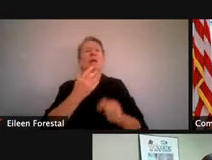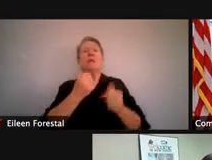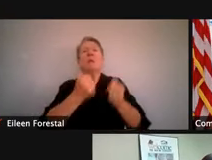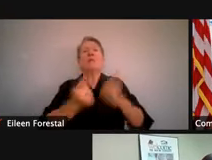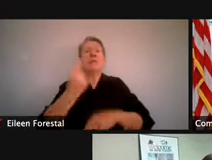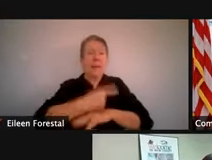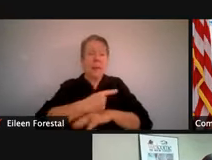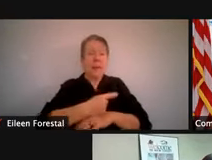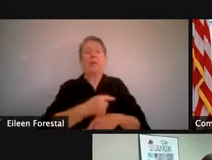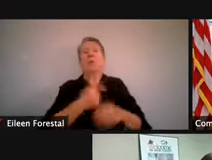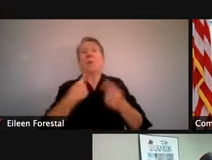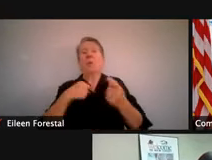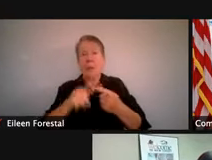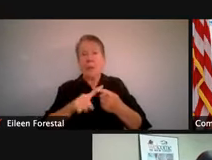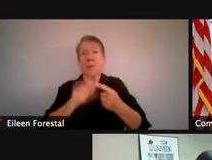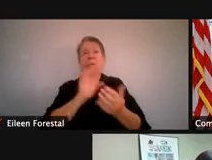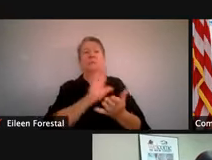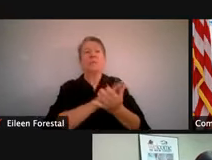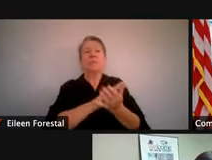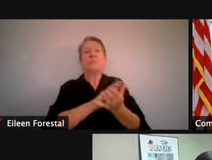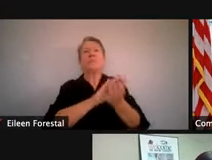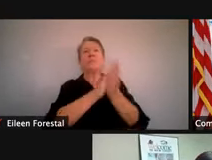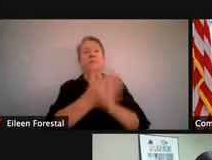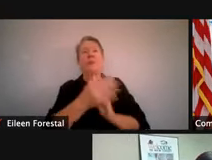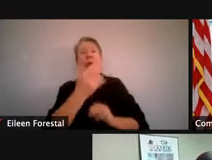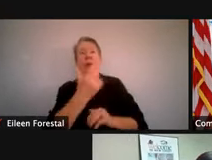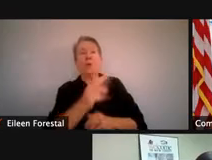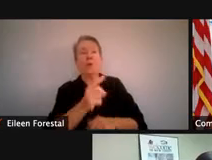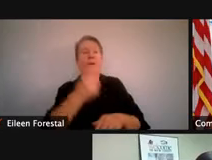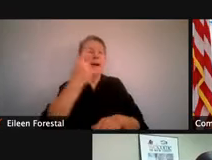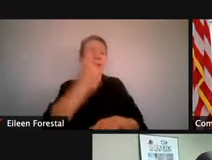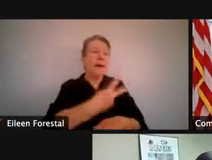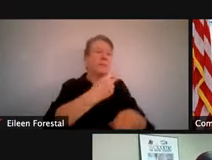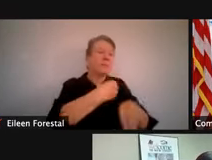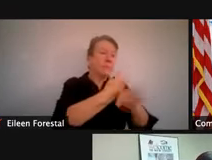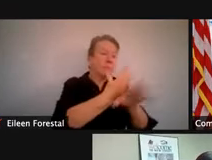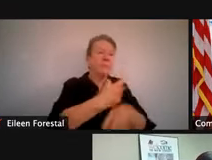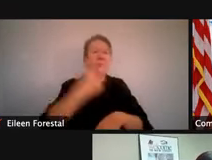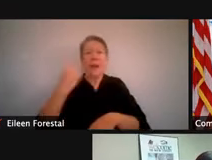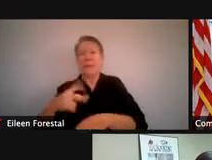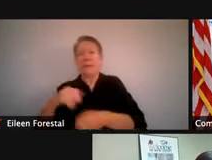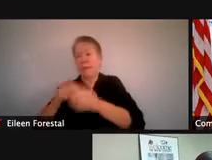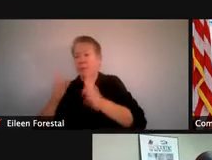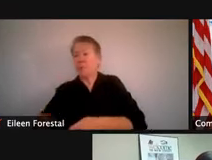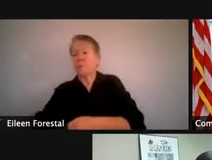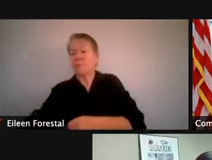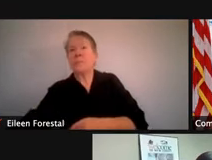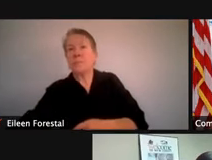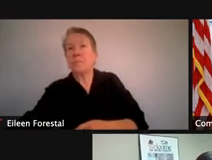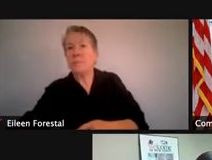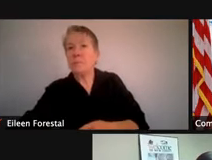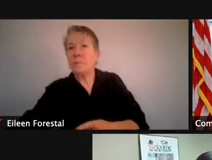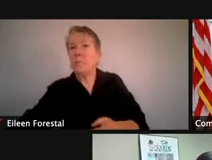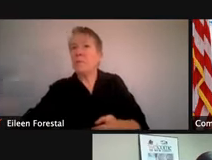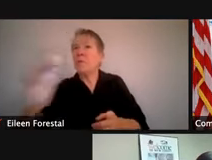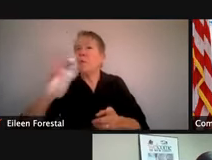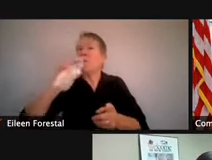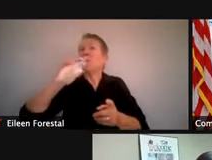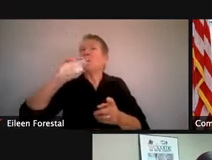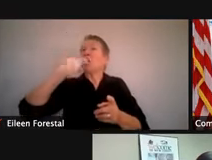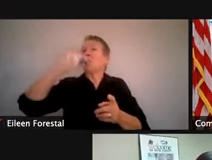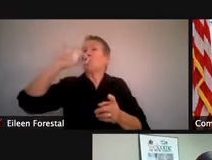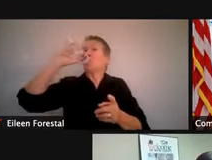of hybrid fashion. I mentioned for some time that a lot of those plans, not all of them, and you've seen some slippage to